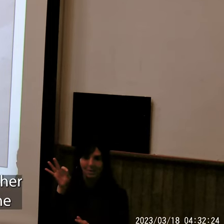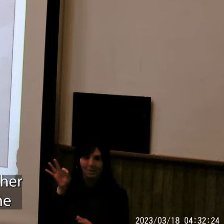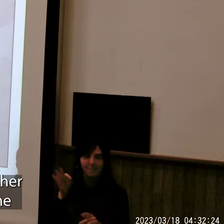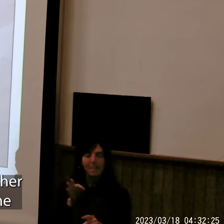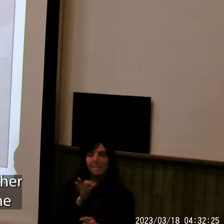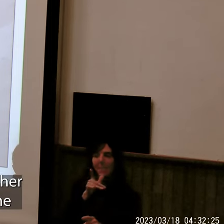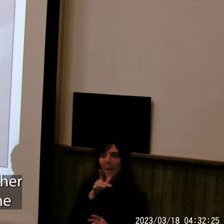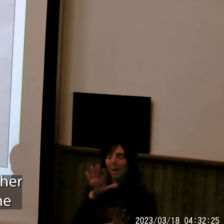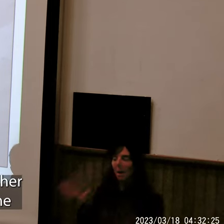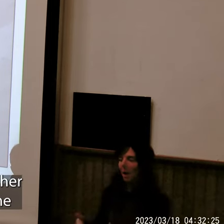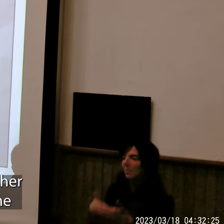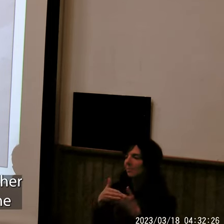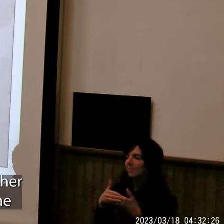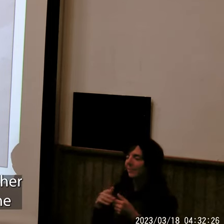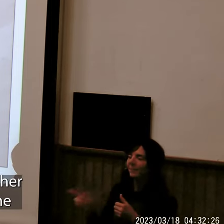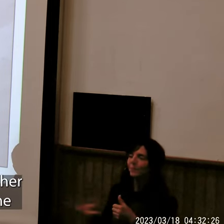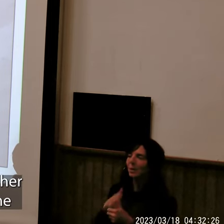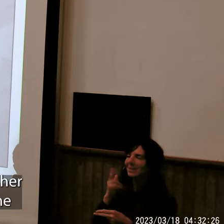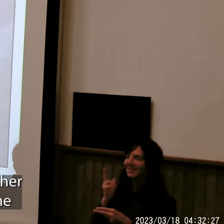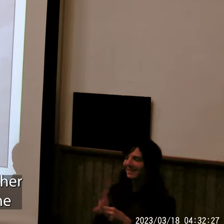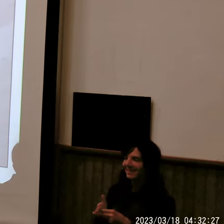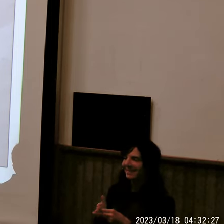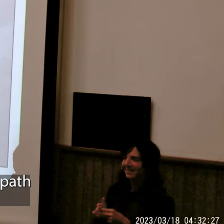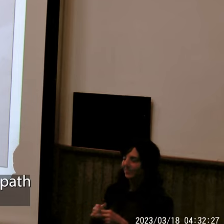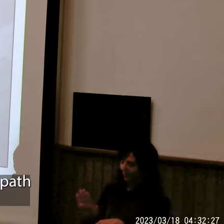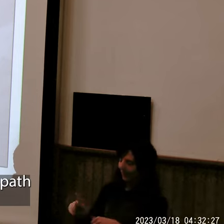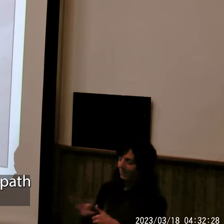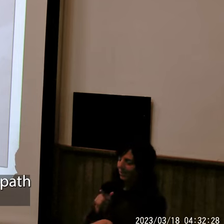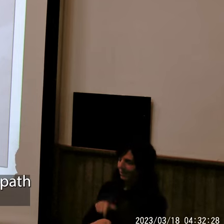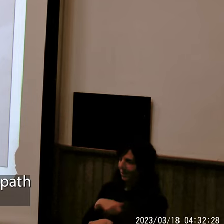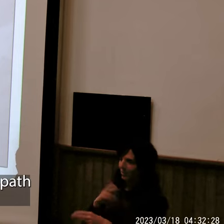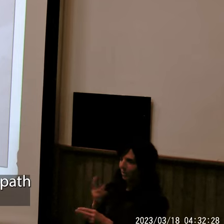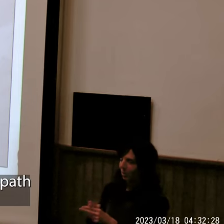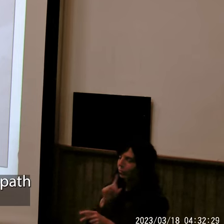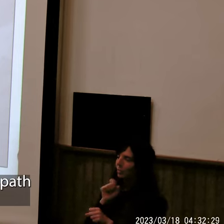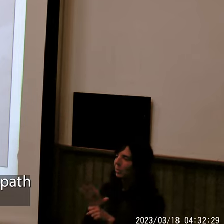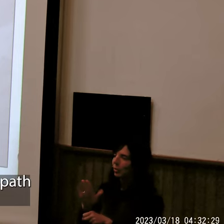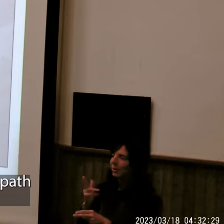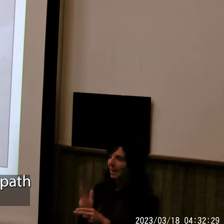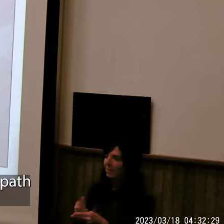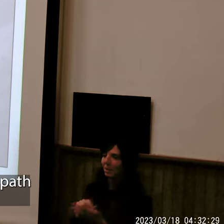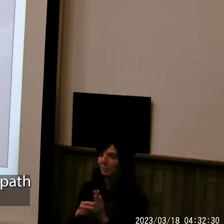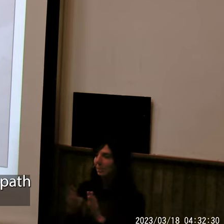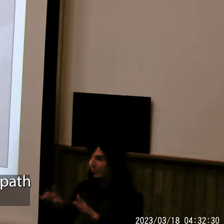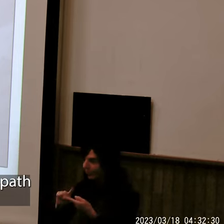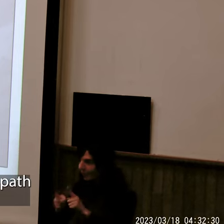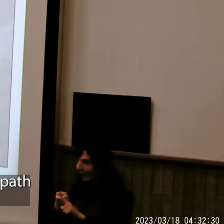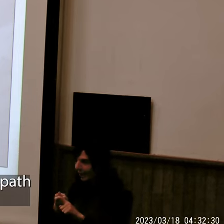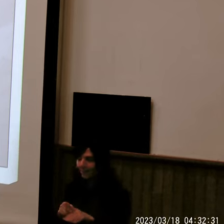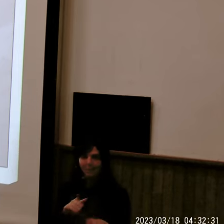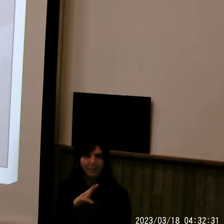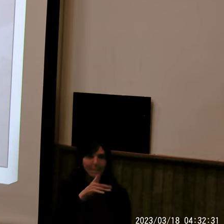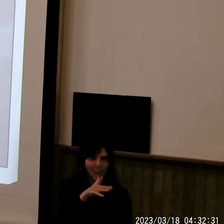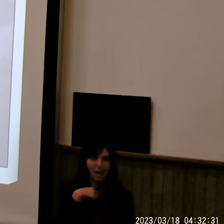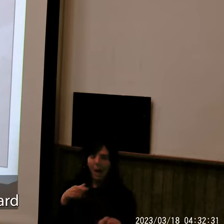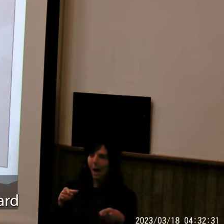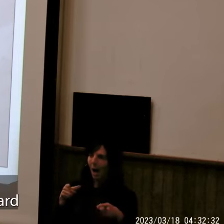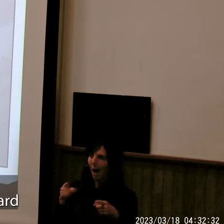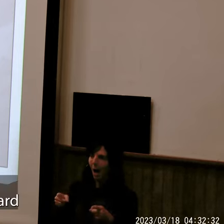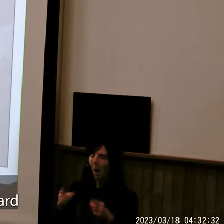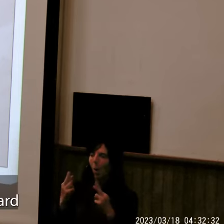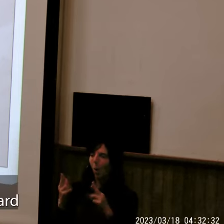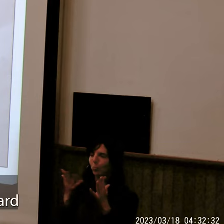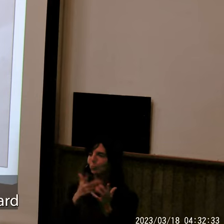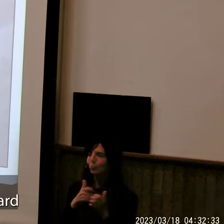her, calling her for the first time by her true name and setting everyone on a hopeful path towards reconciliation.